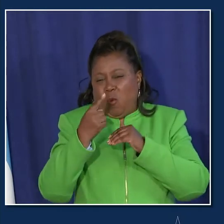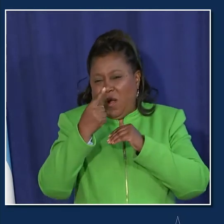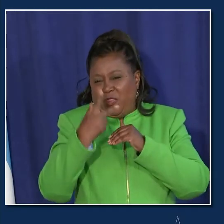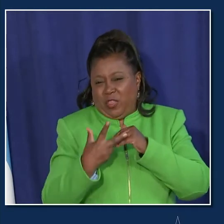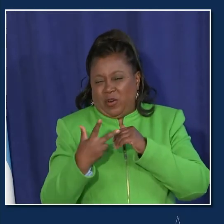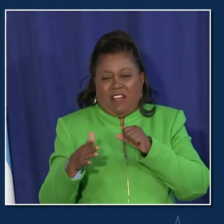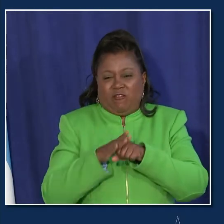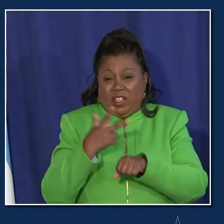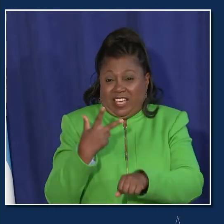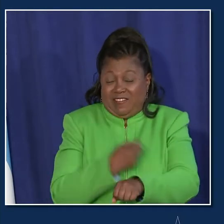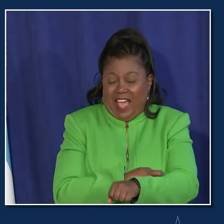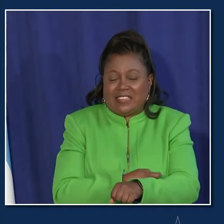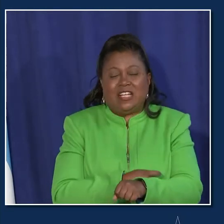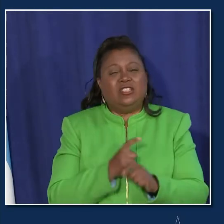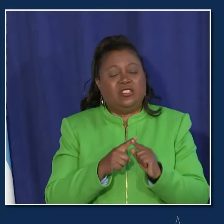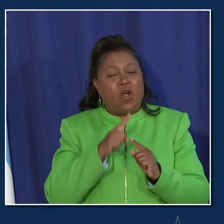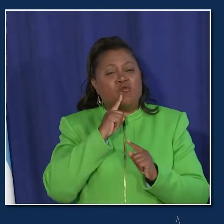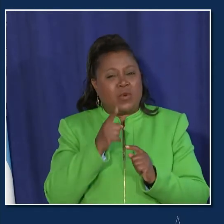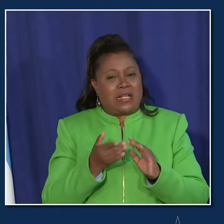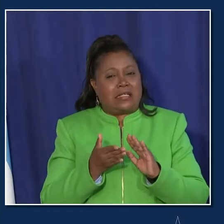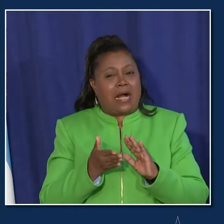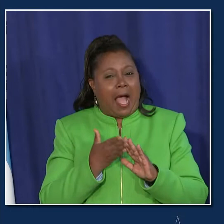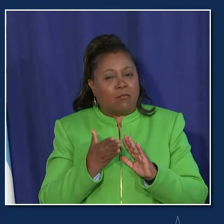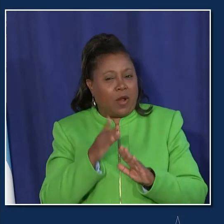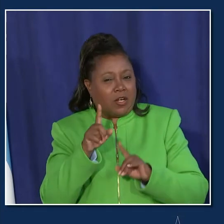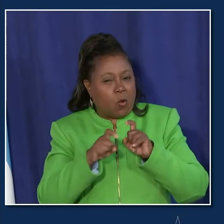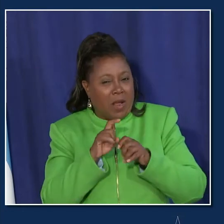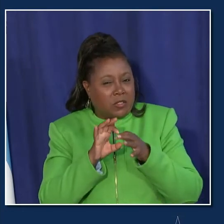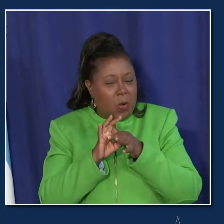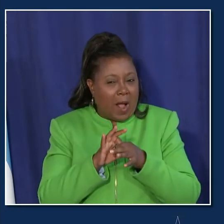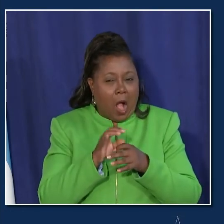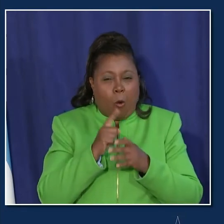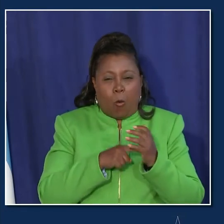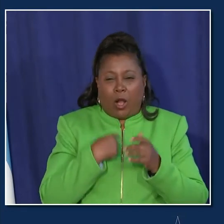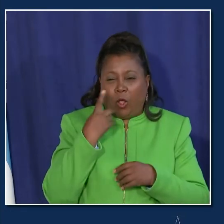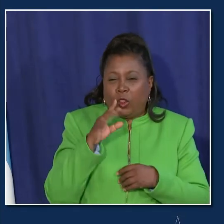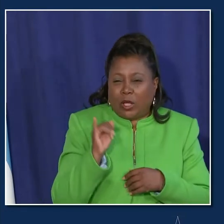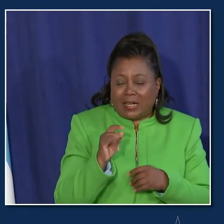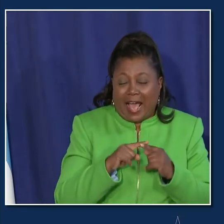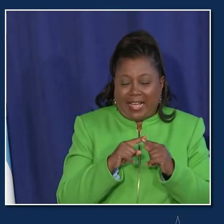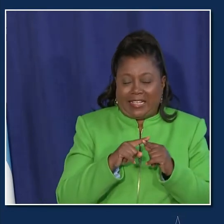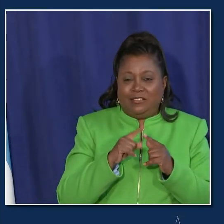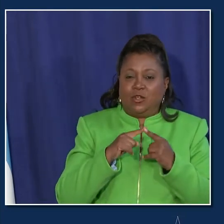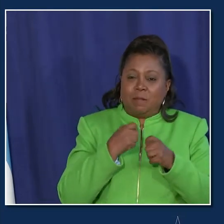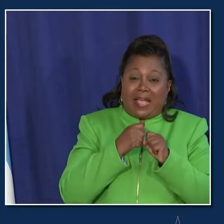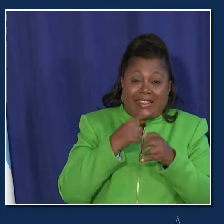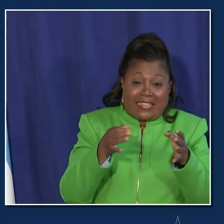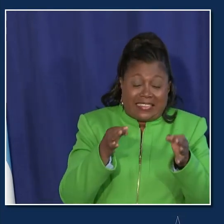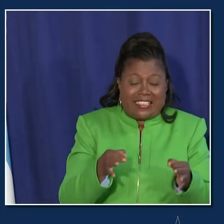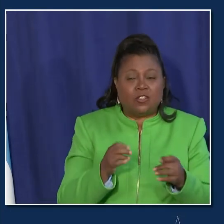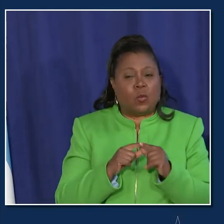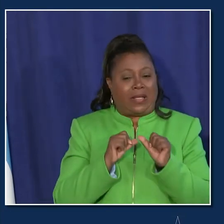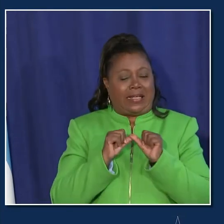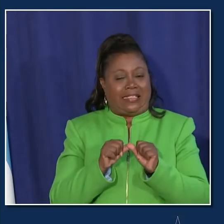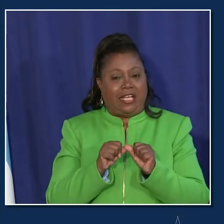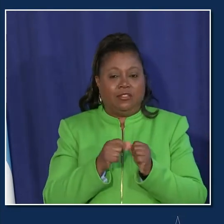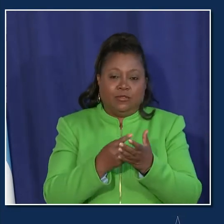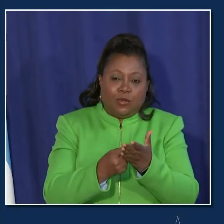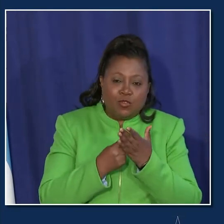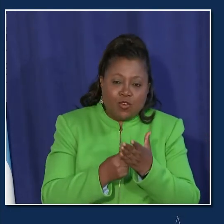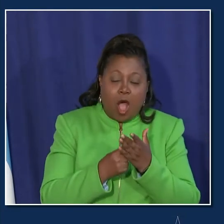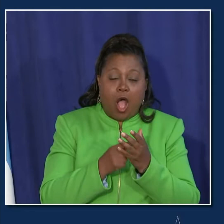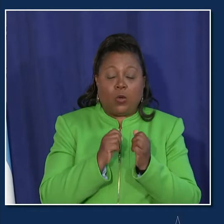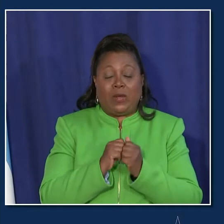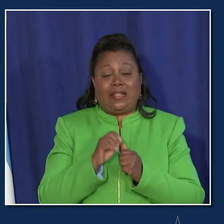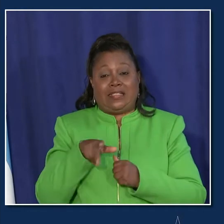fully vaccinated. And so there are real operational questions around what it would look like in a setting to make that decision. So we continue to talk